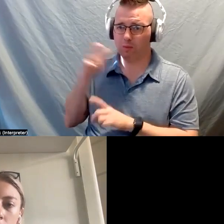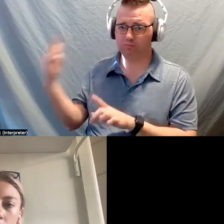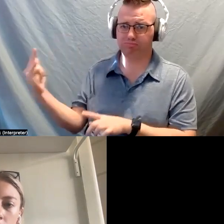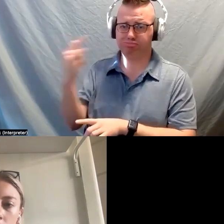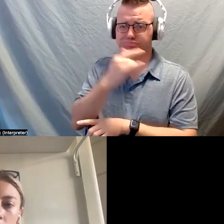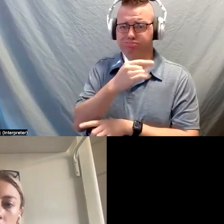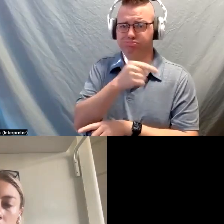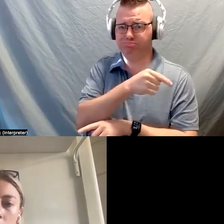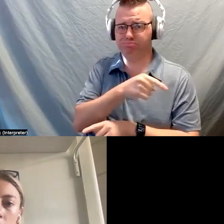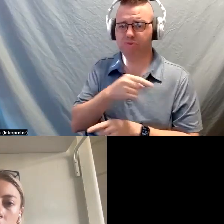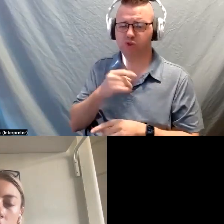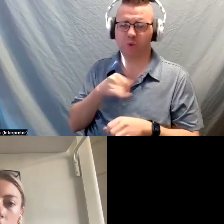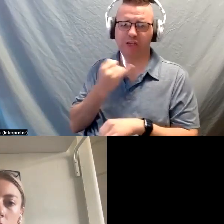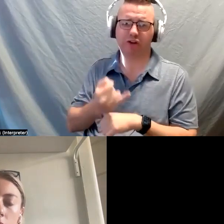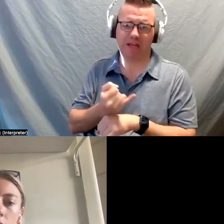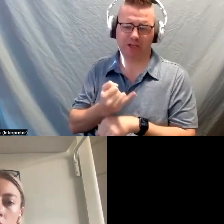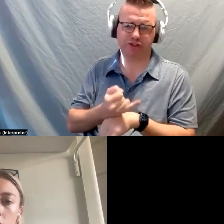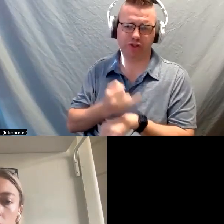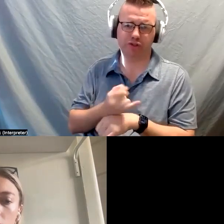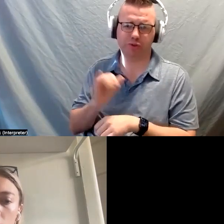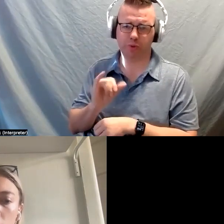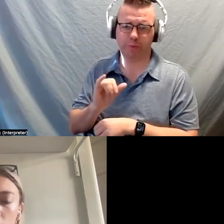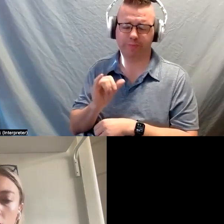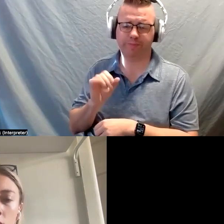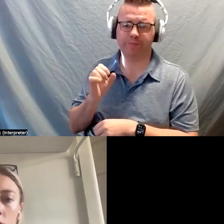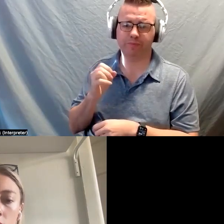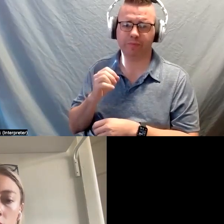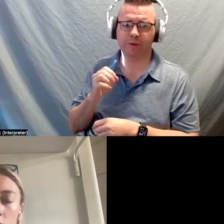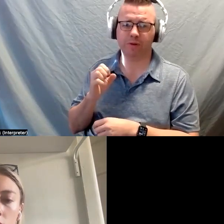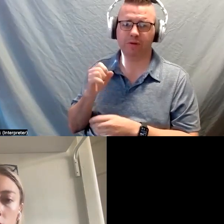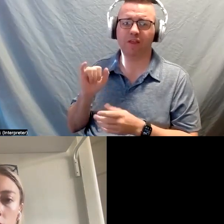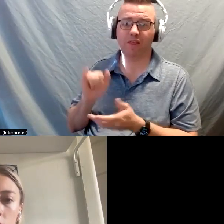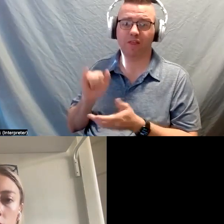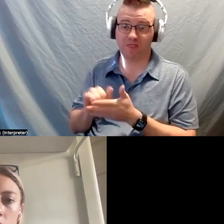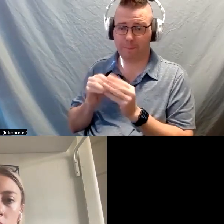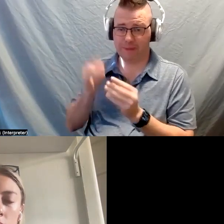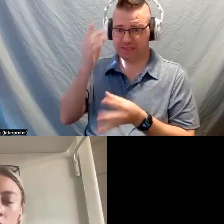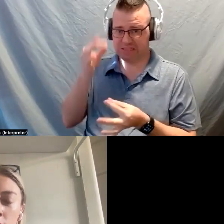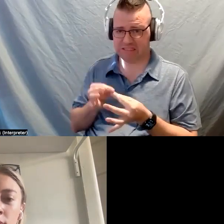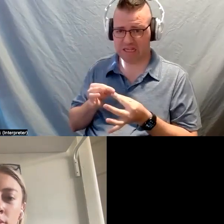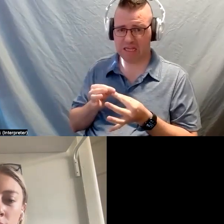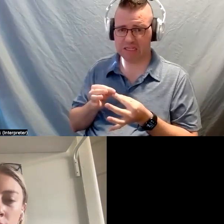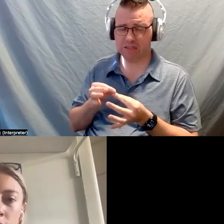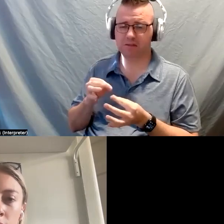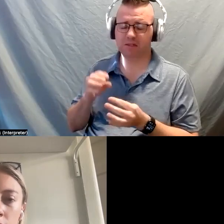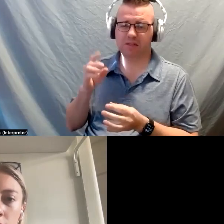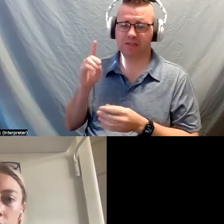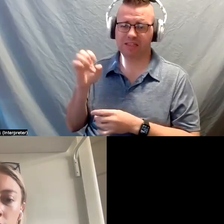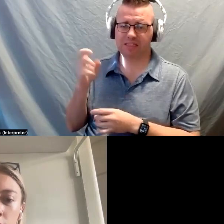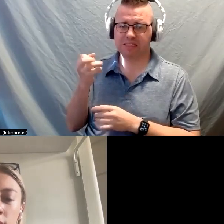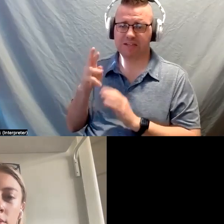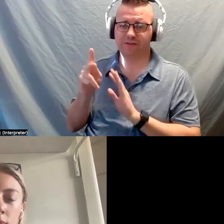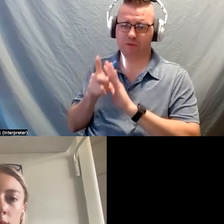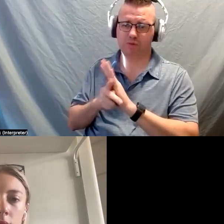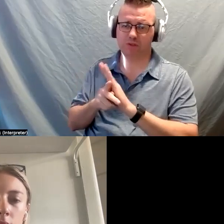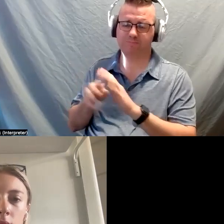So it was also international. And it was a meeting which decided, the Denver Principles